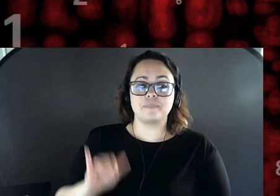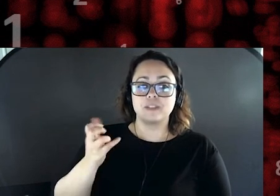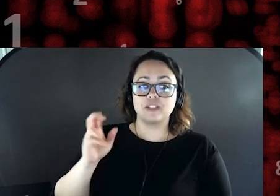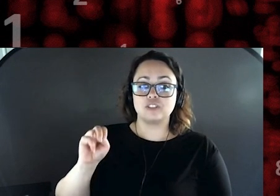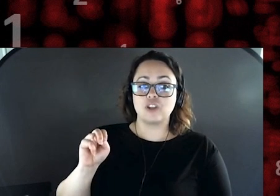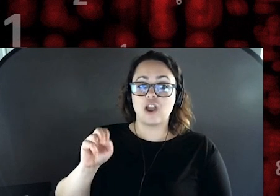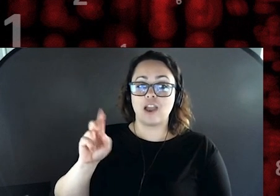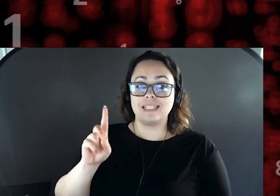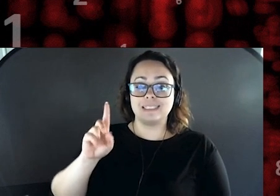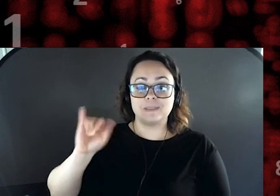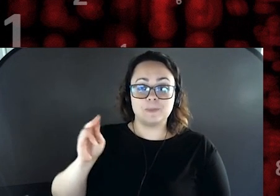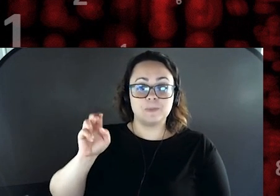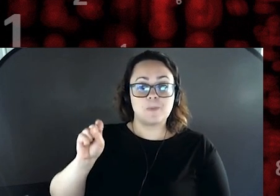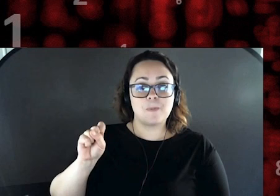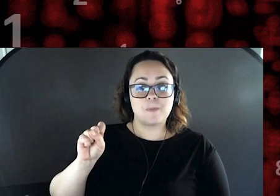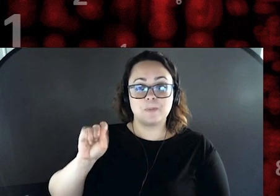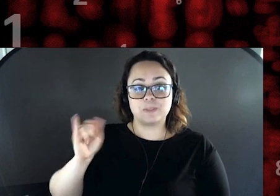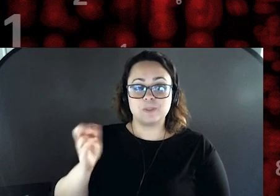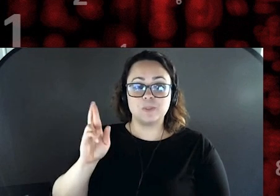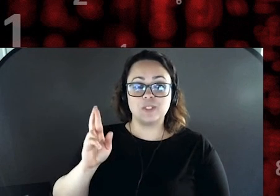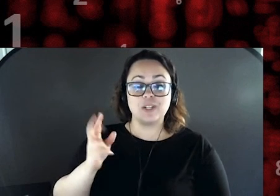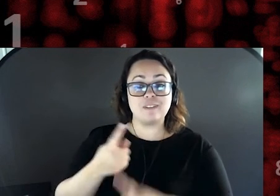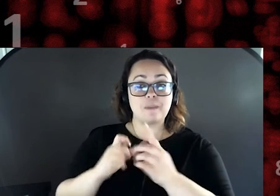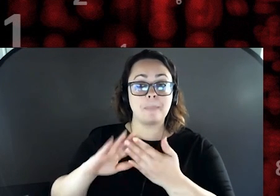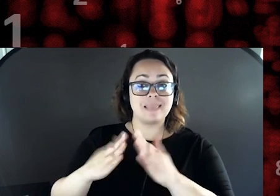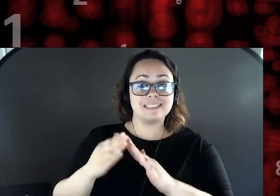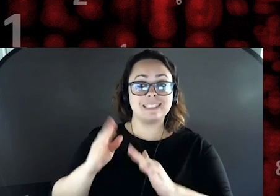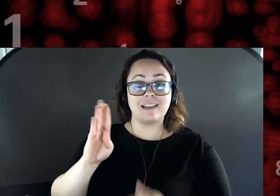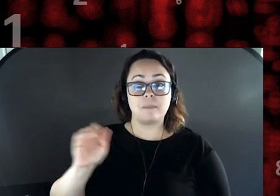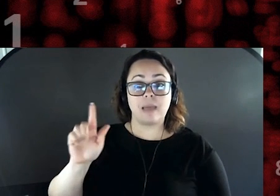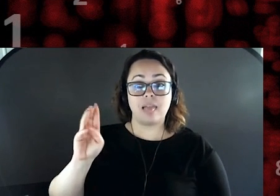From the City of Belmont, John Jones.